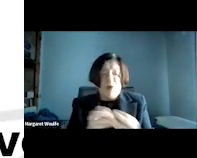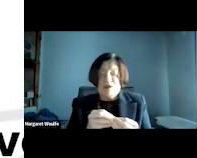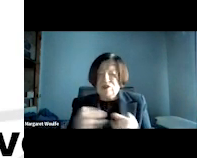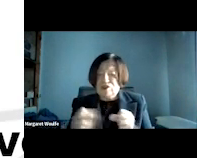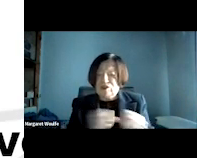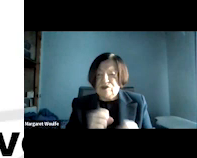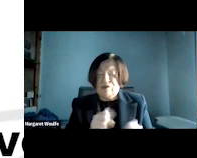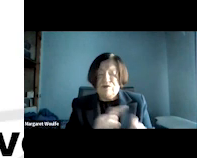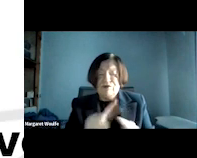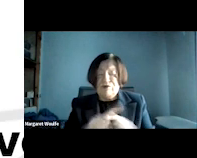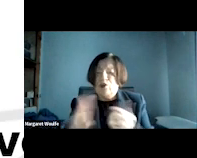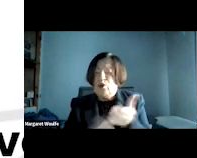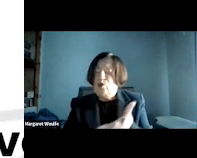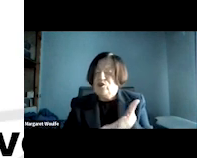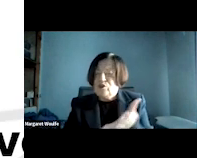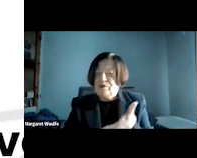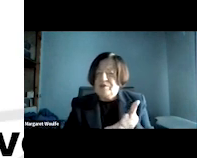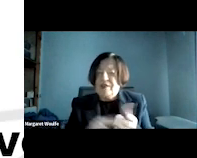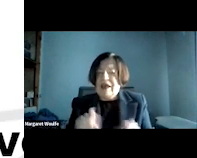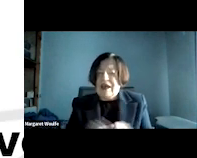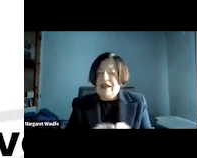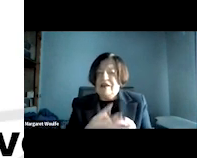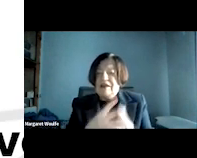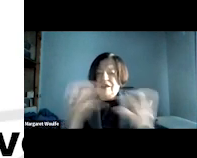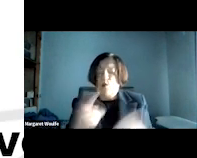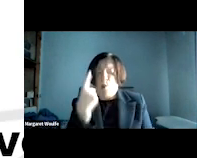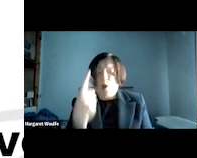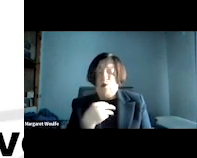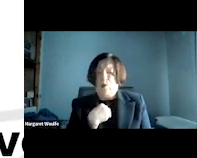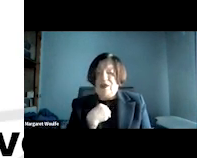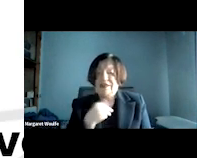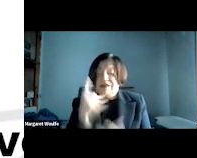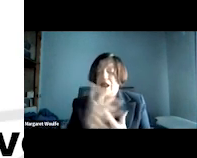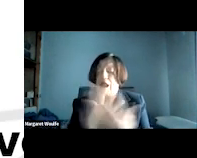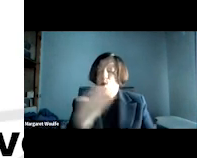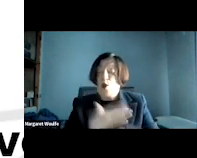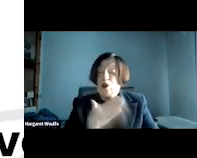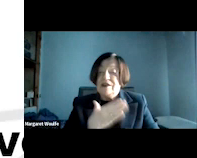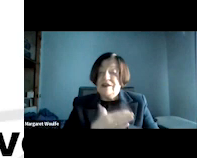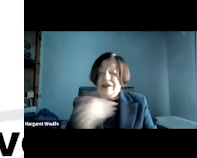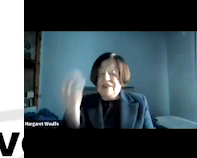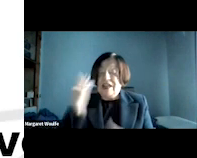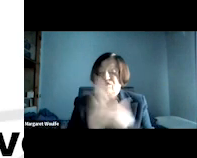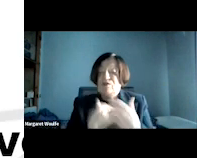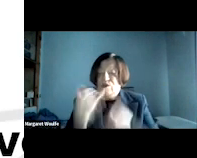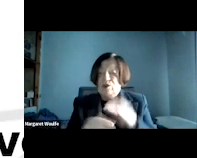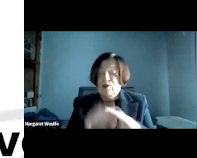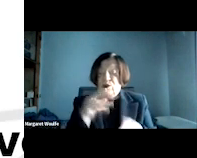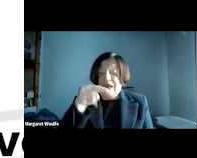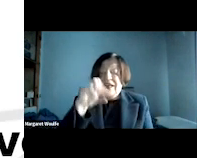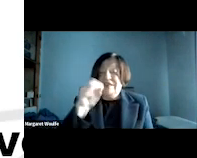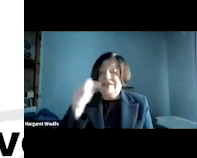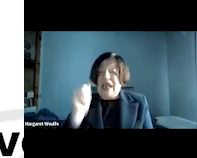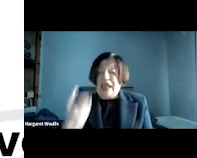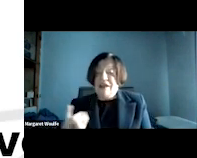range of users, and also a significant one that we've done quite a bit of work on in the last couple of years with NSAI